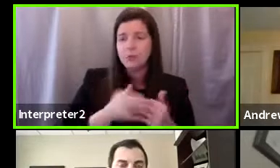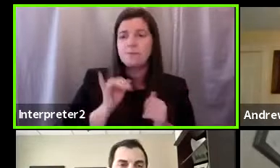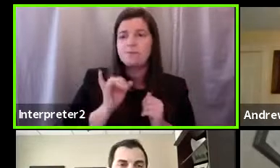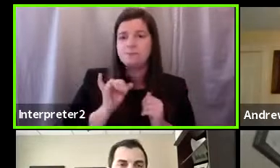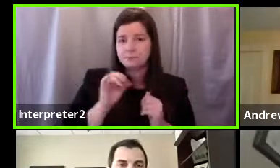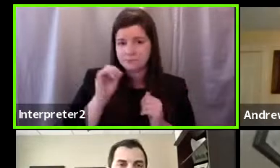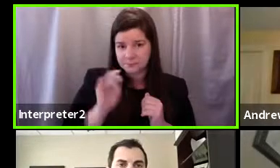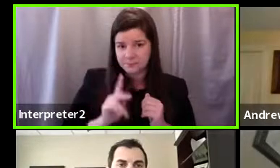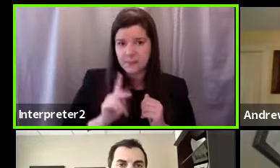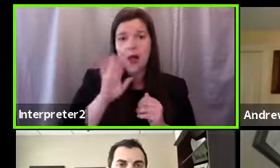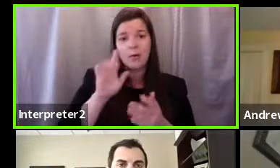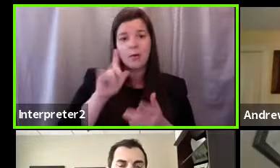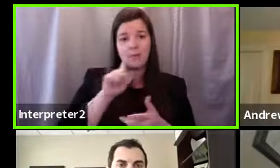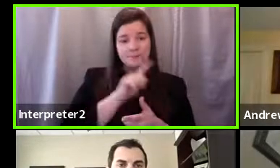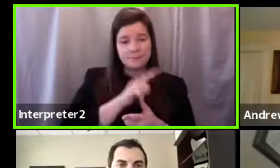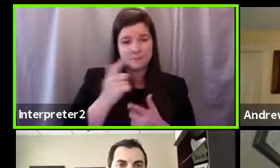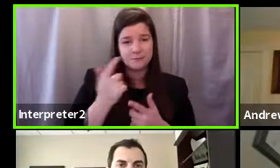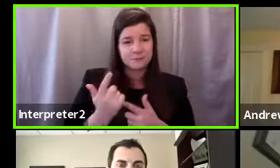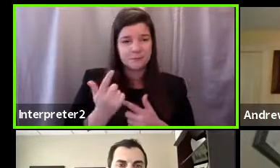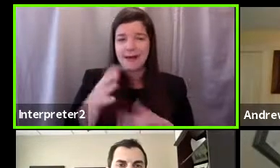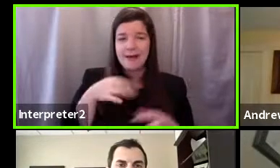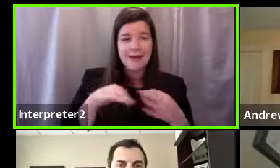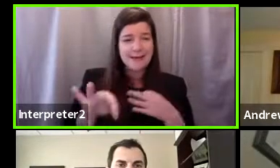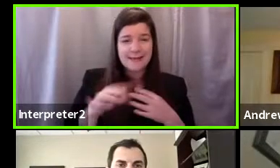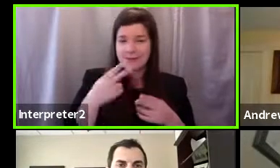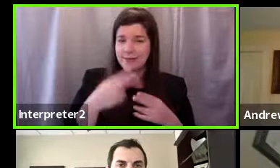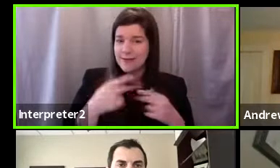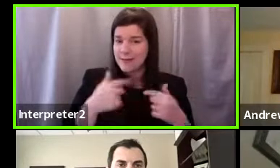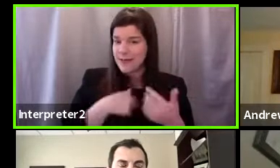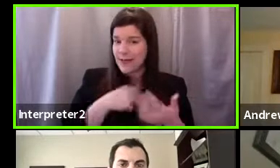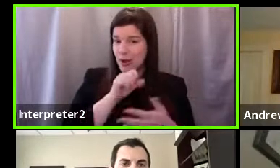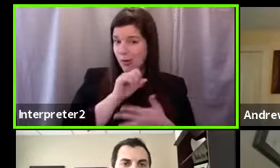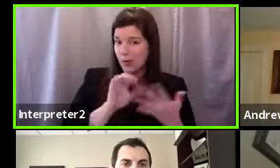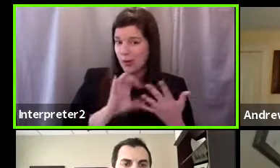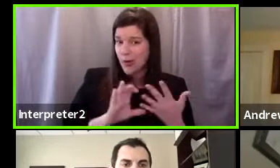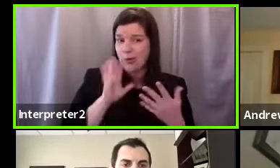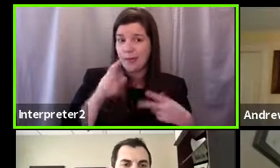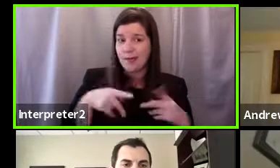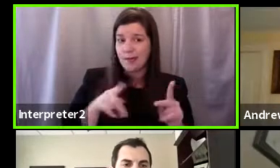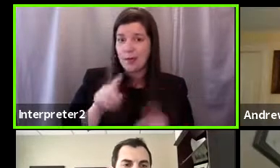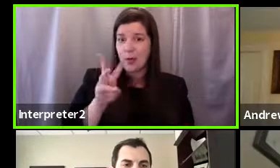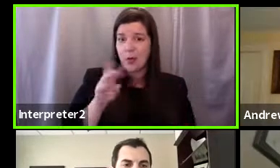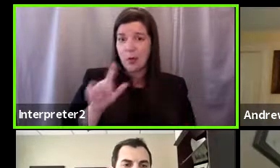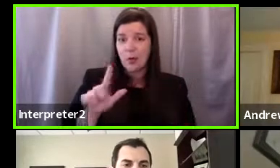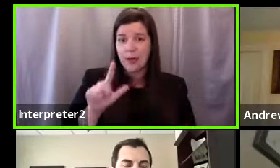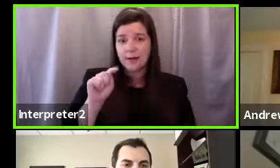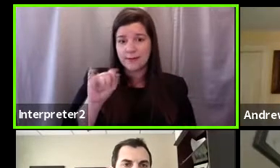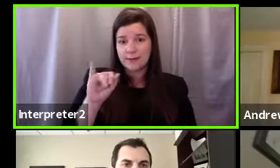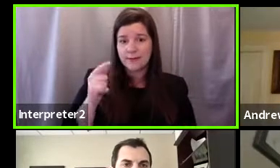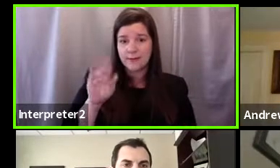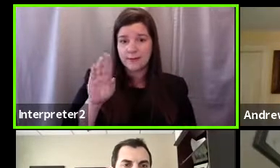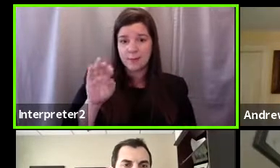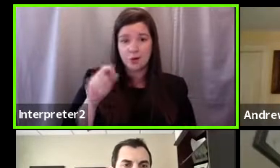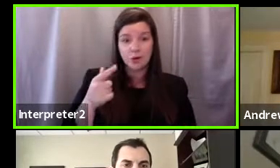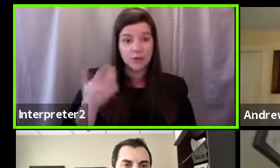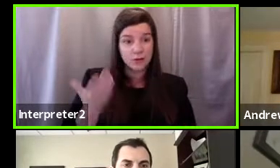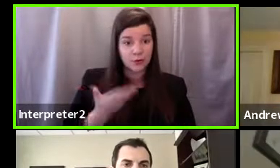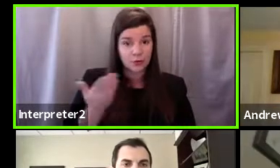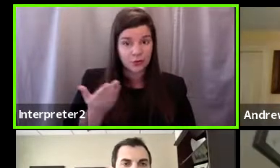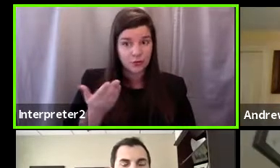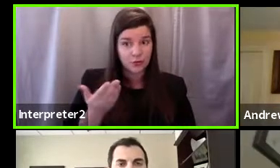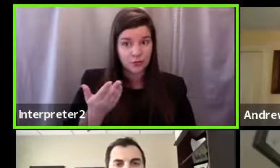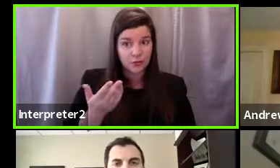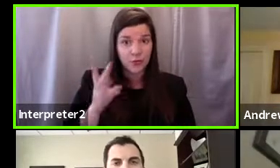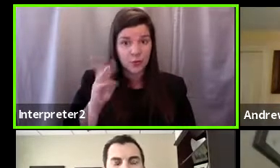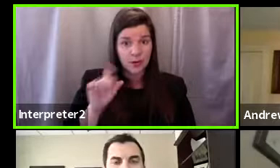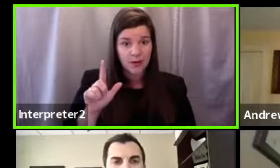go to, instead of the names I called, let me go to Will Tilburg first, if he is here